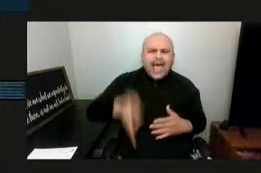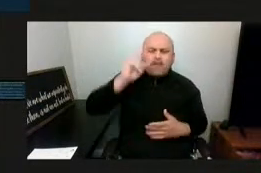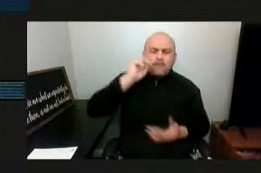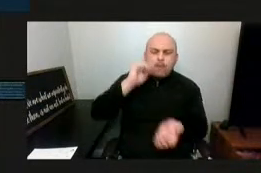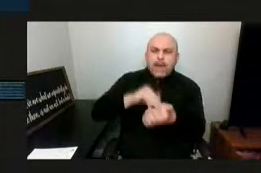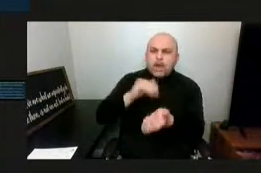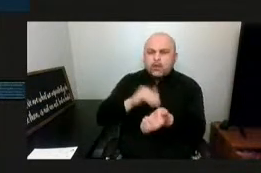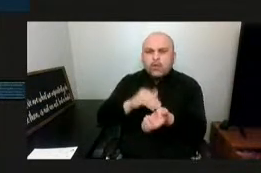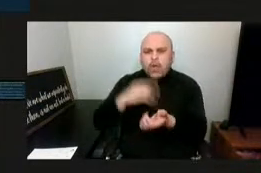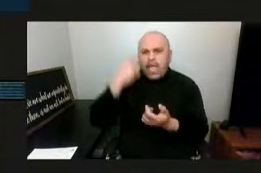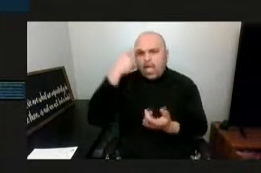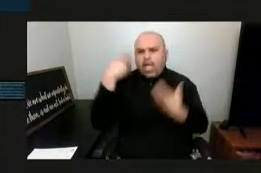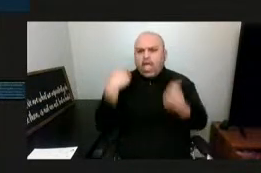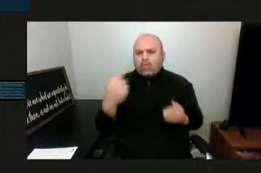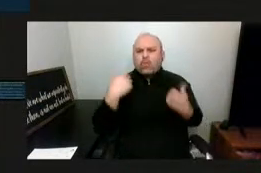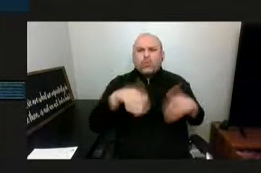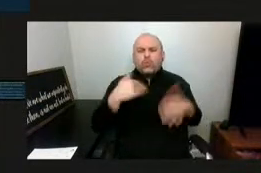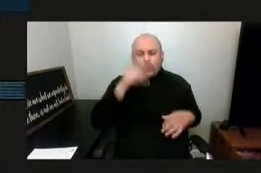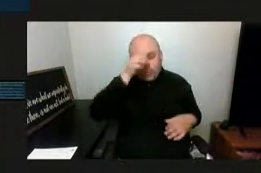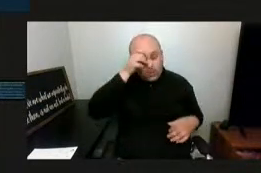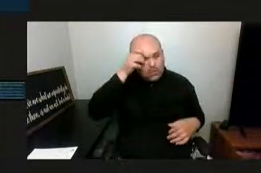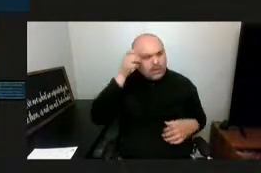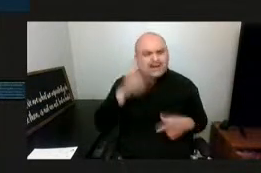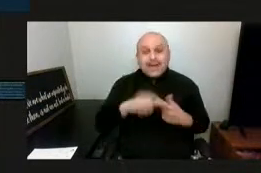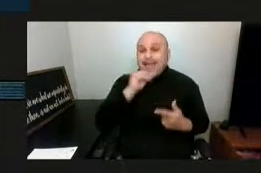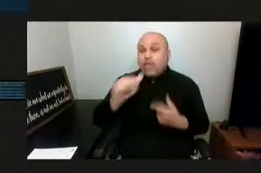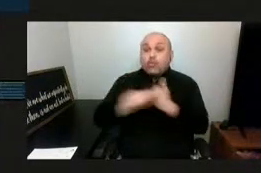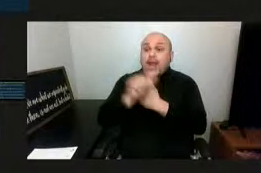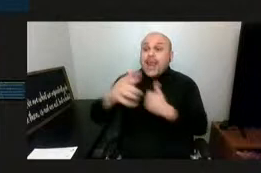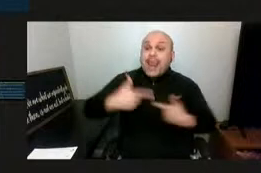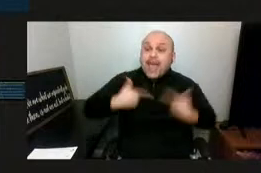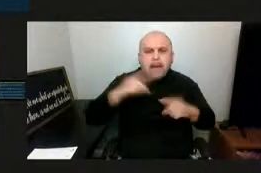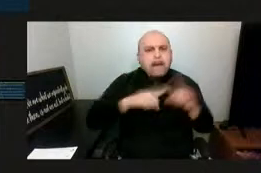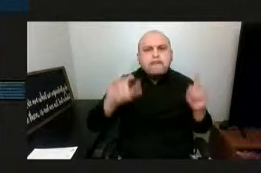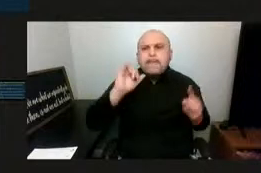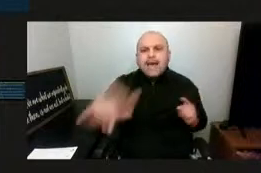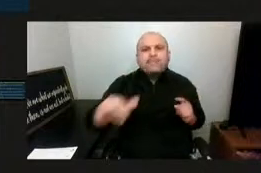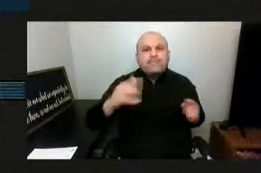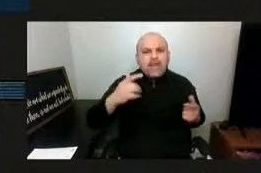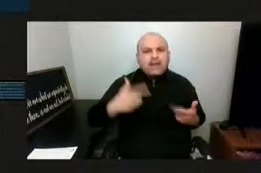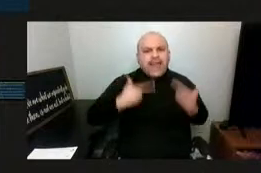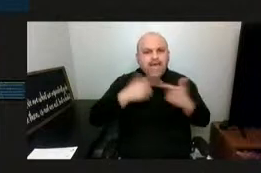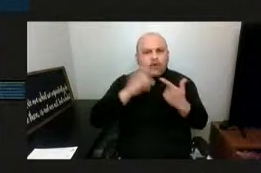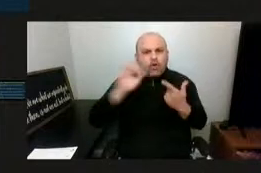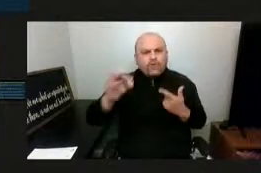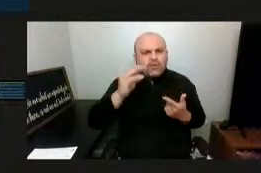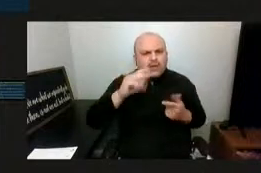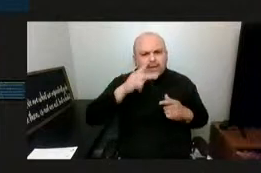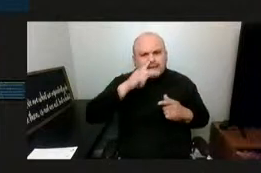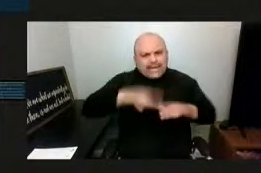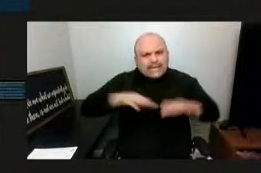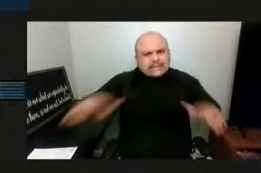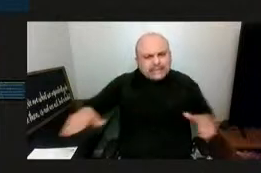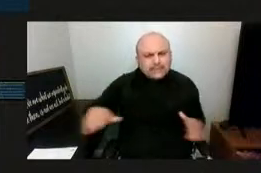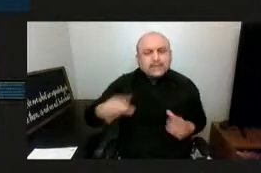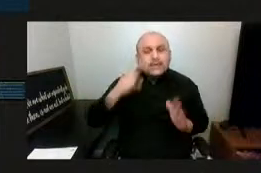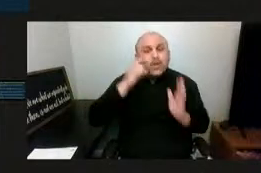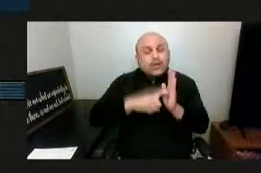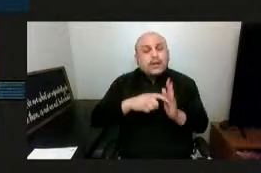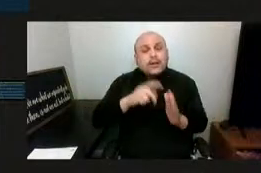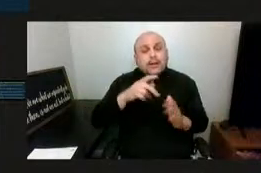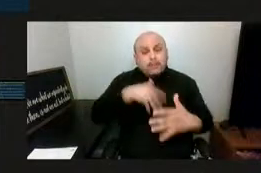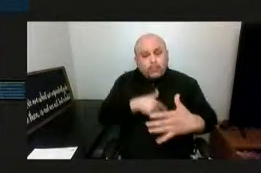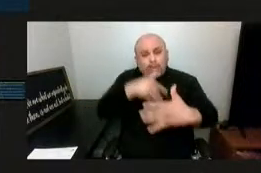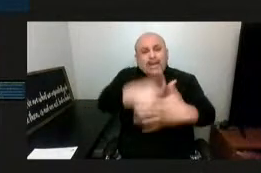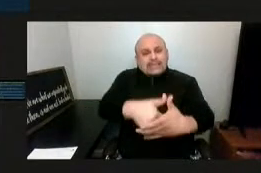conditions that threaten not just their lives, but the lives of their infants. Notably, the pregnancy mortality rate